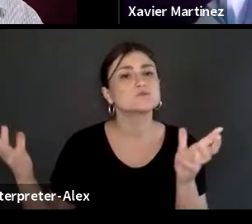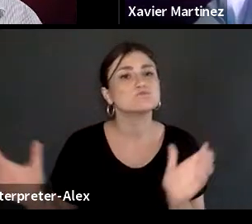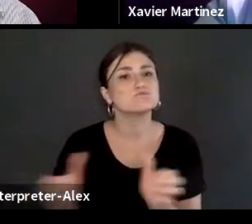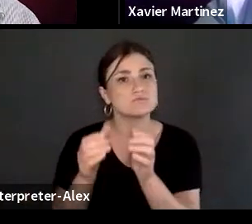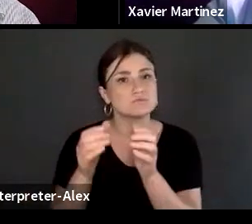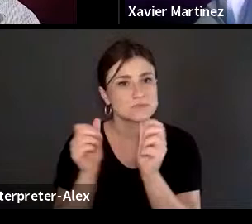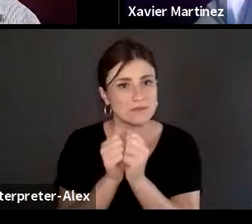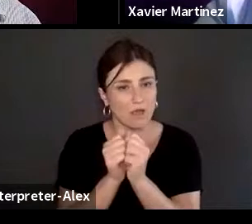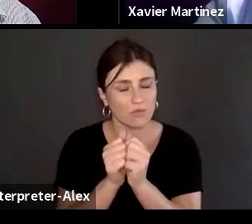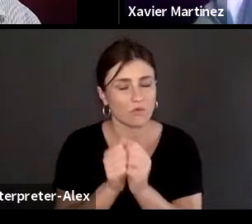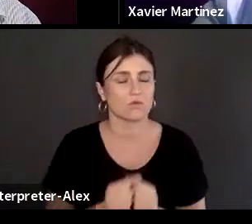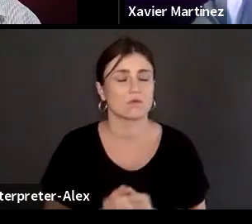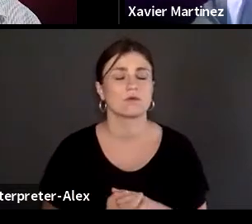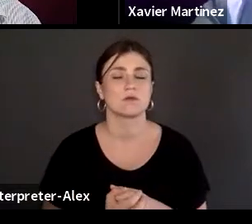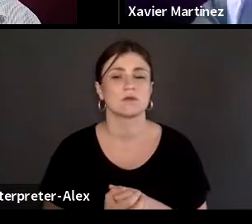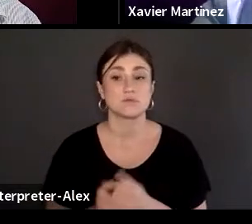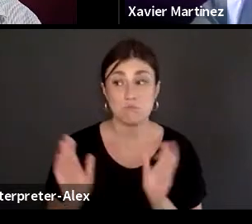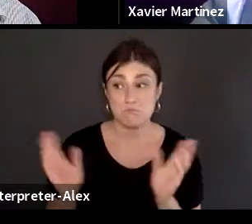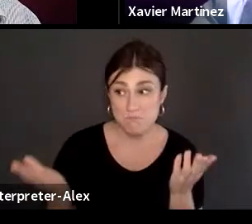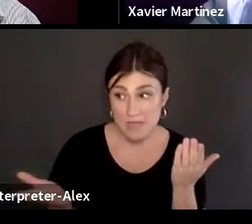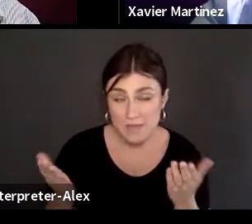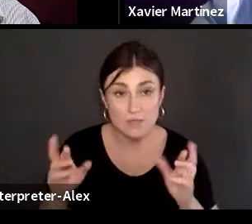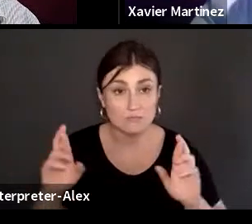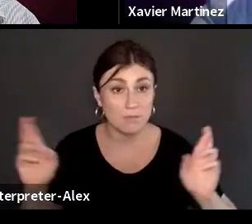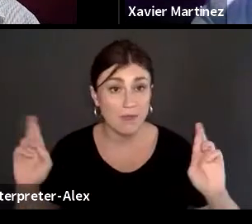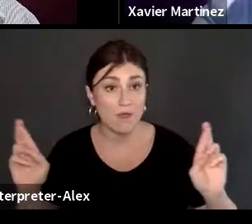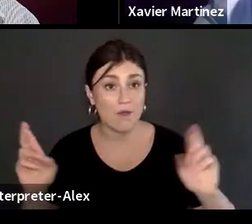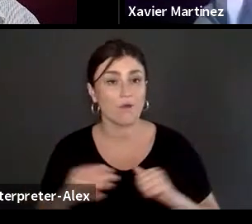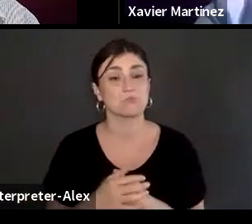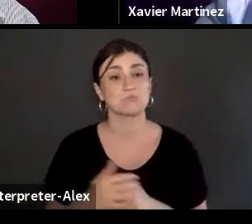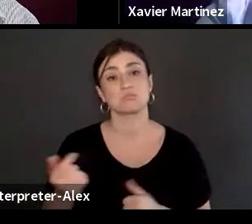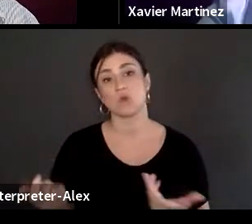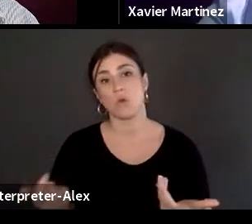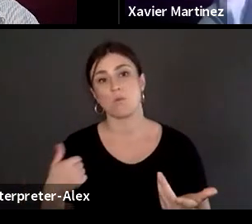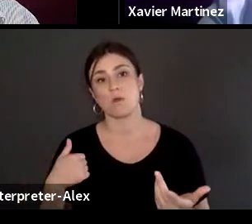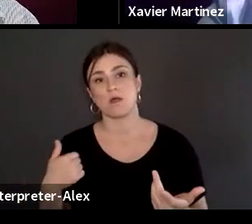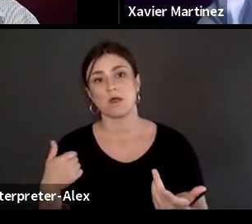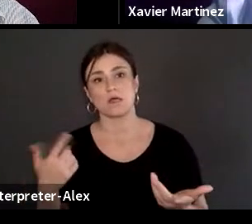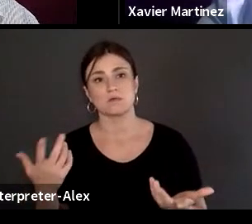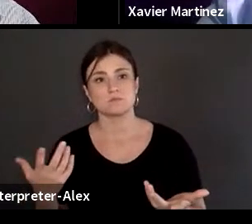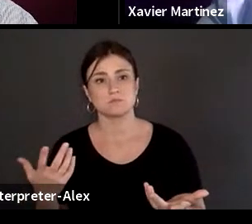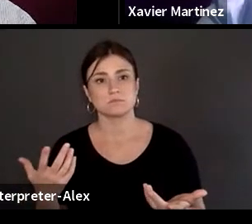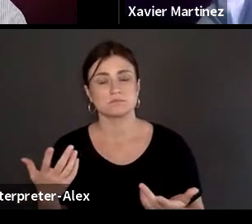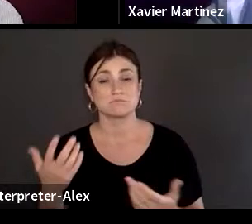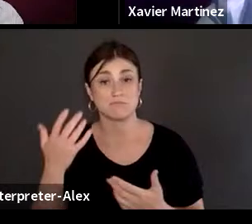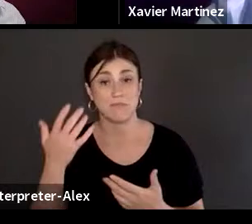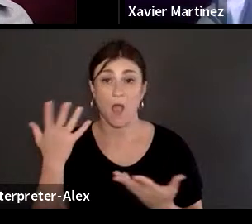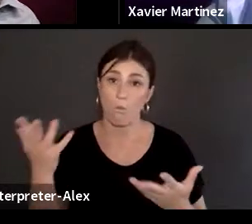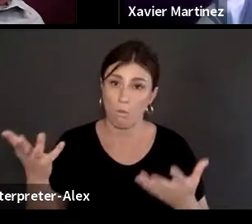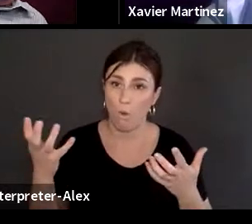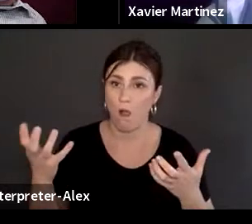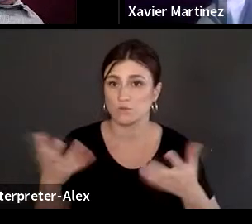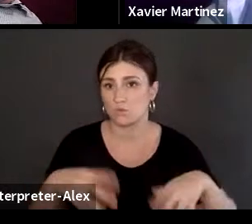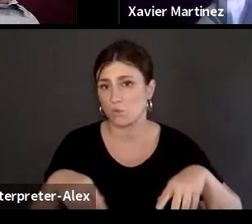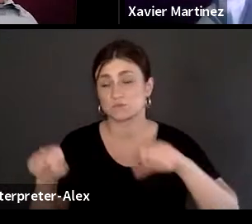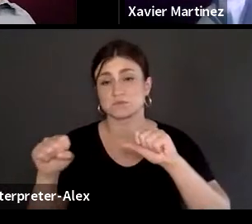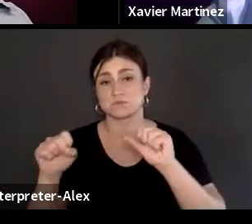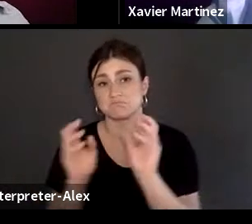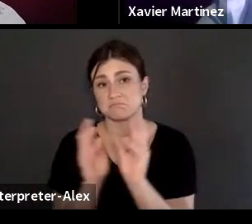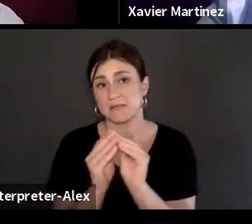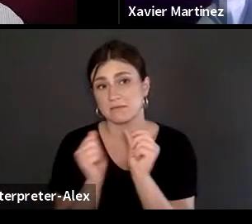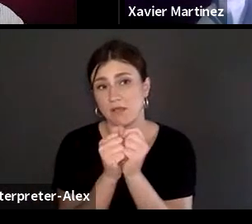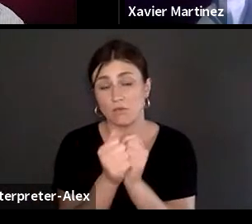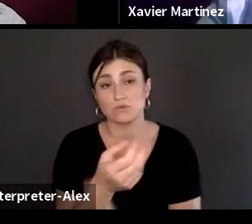city manager to prepare to get things ready. But I would like to see this happen in the near future, if at all possible. And at the same